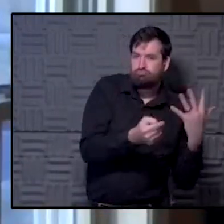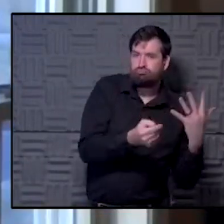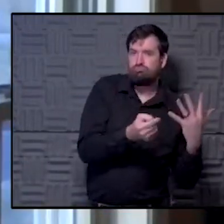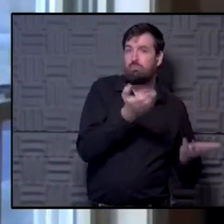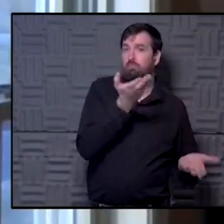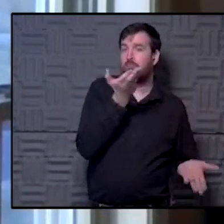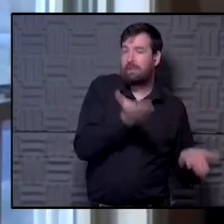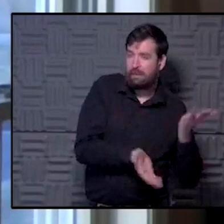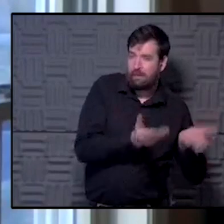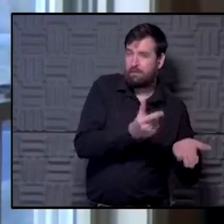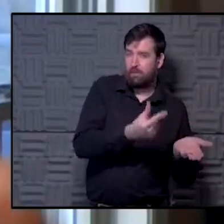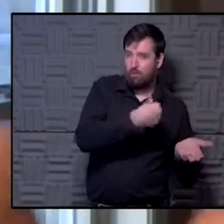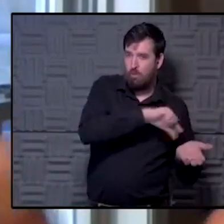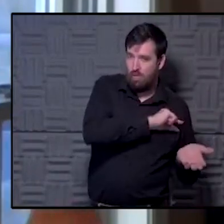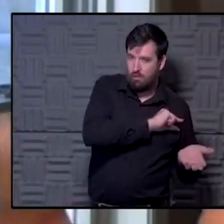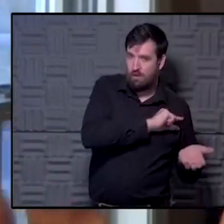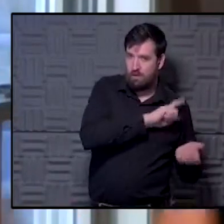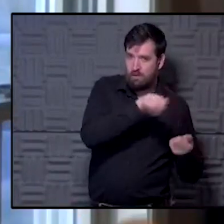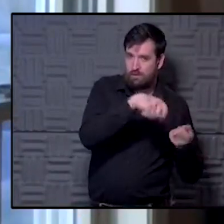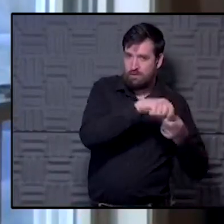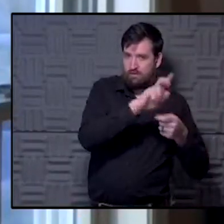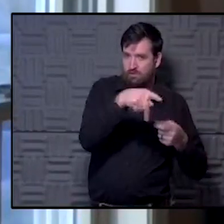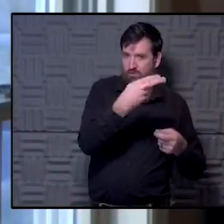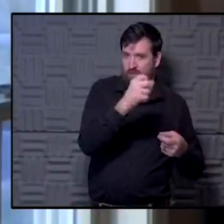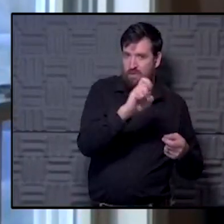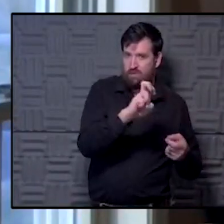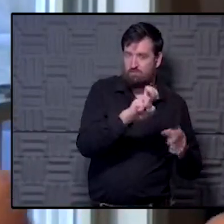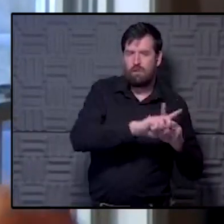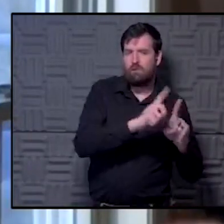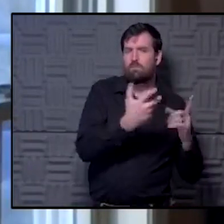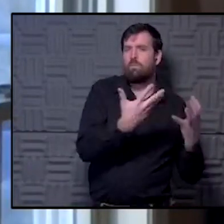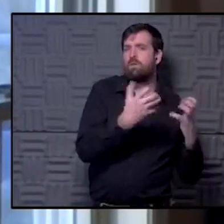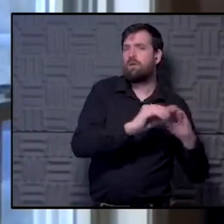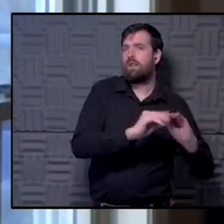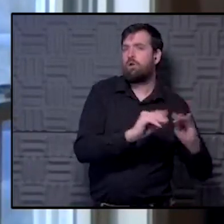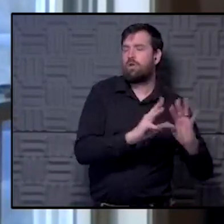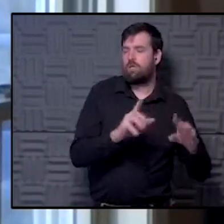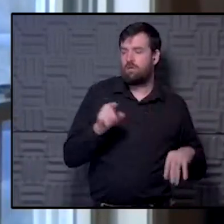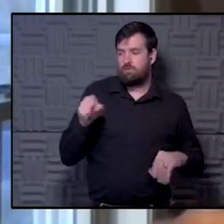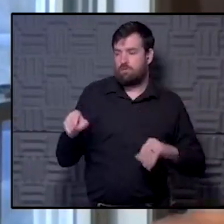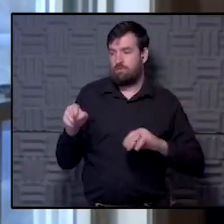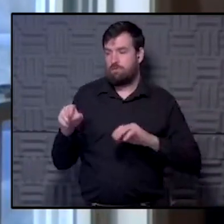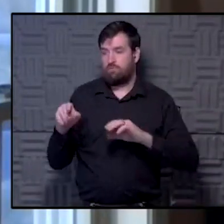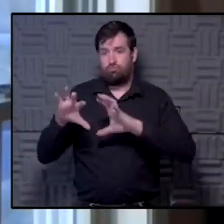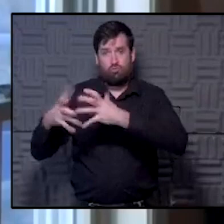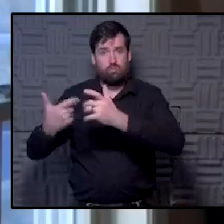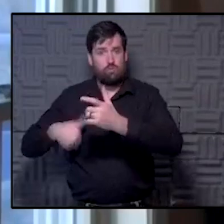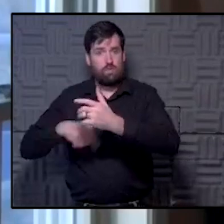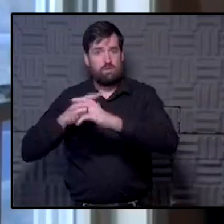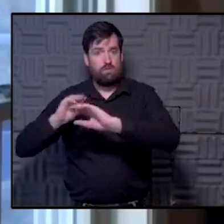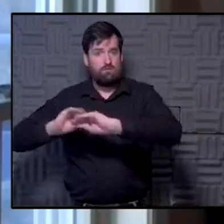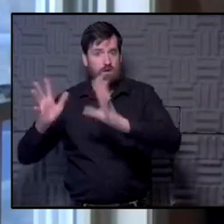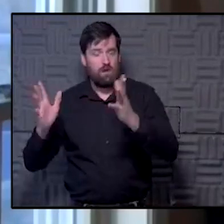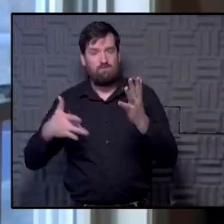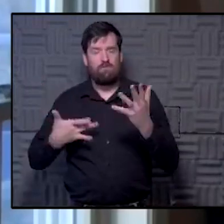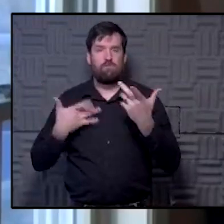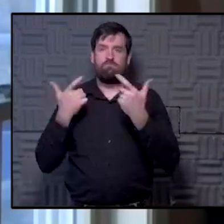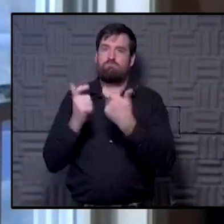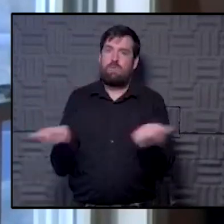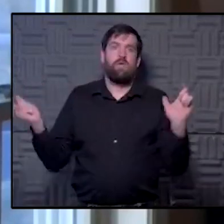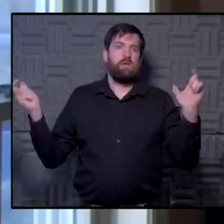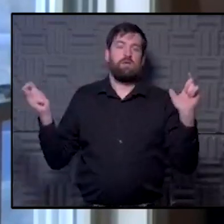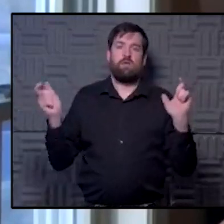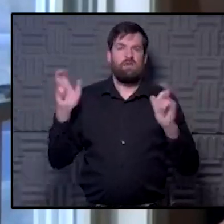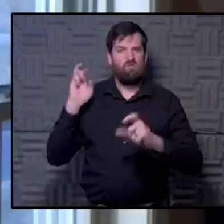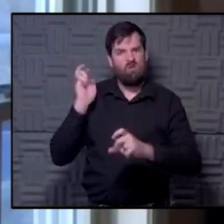may qualify them in a certain phase, but they sometimes want clarity. And the groups that we define are sometimes still feel too big and a little